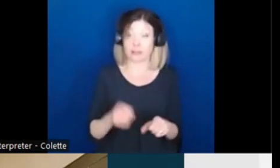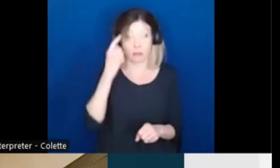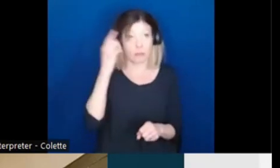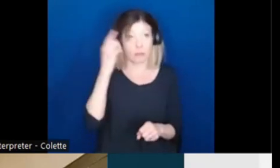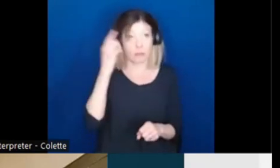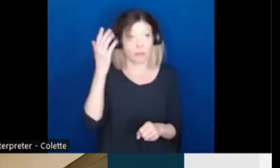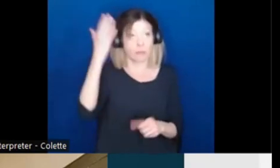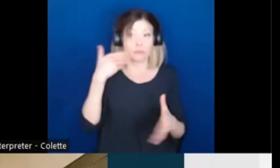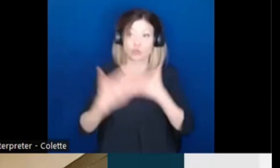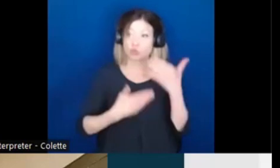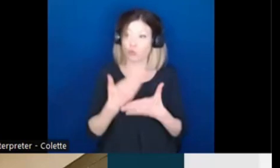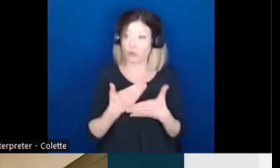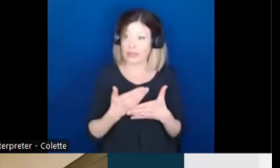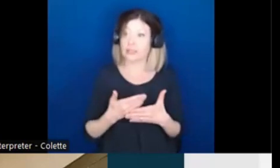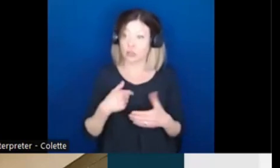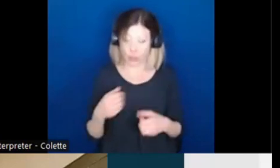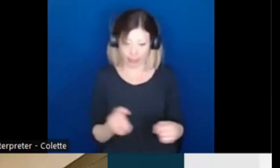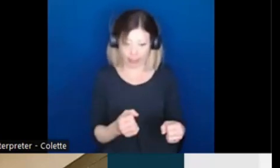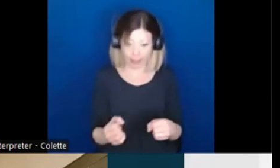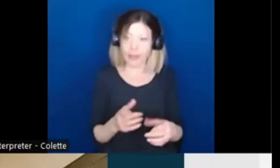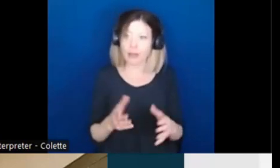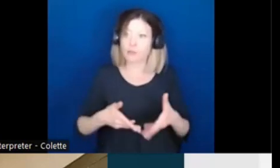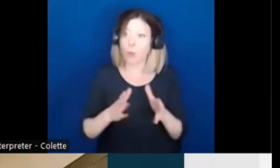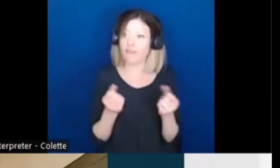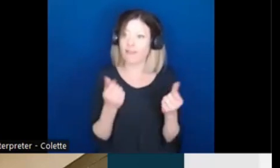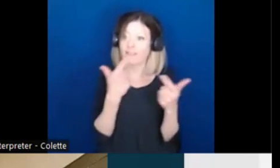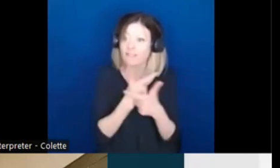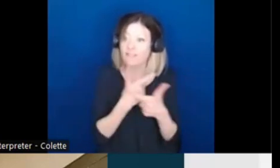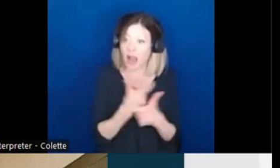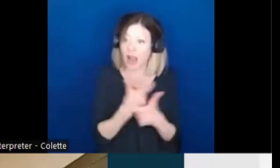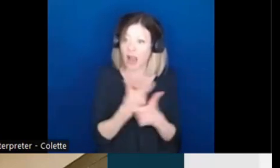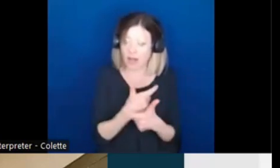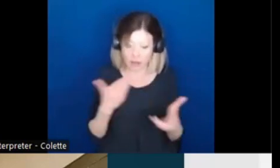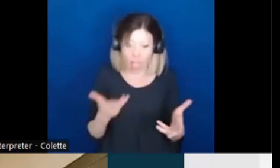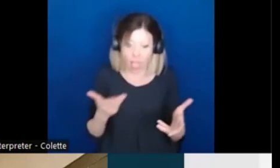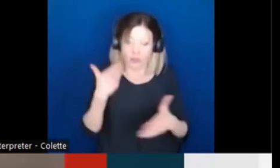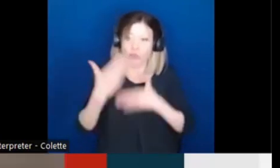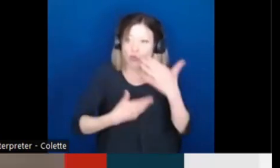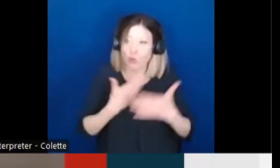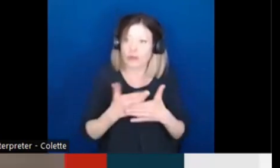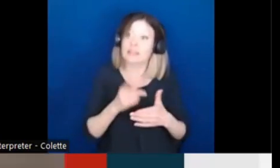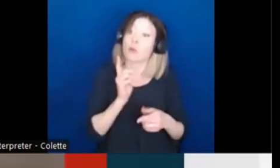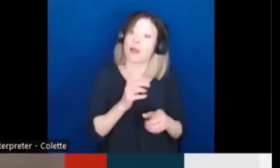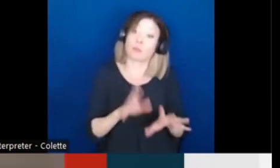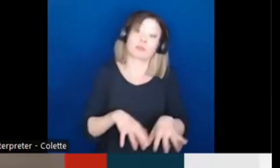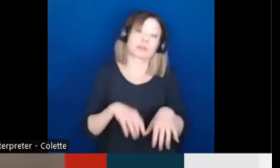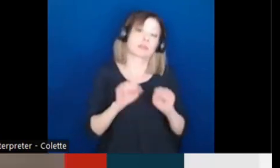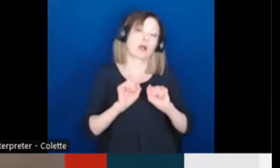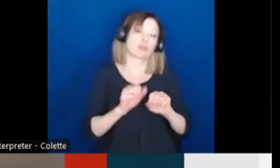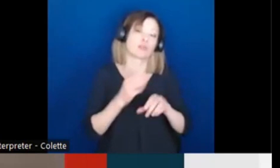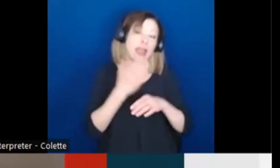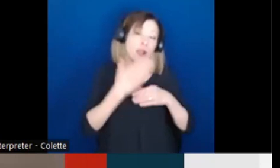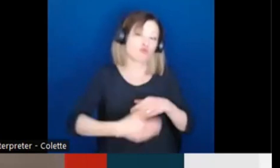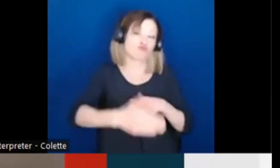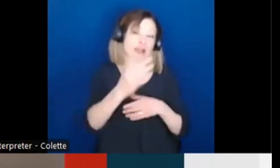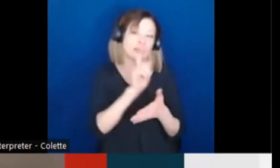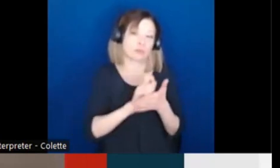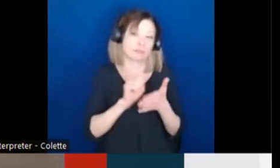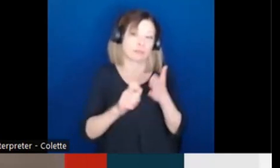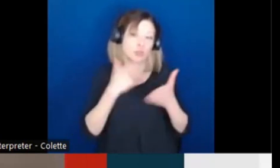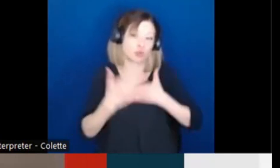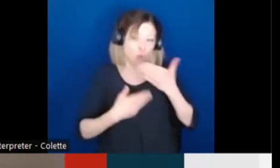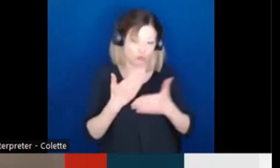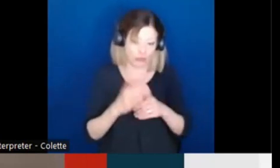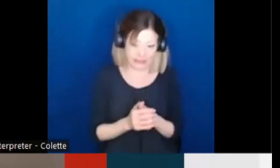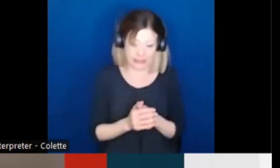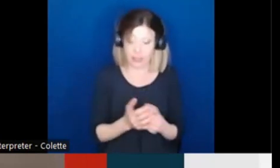having fun. But it was the beginning of their careers as writers. I'll just show you this slide. So these are the scales. And there's a